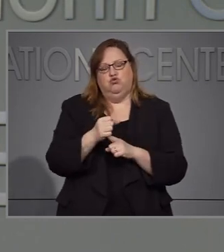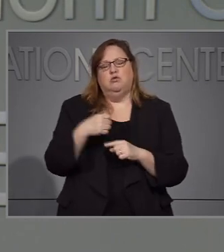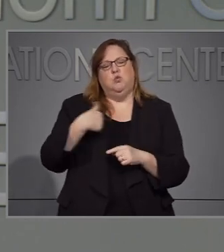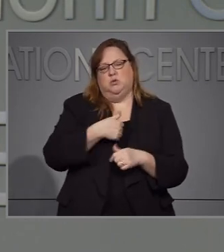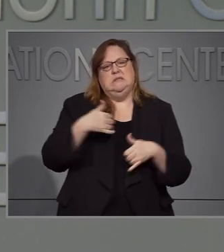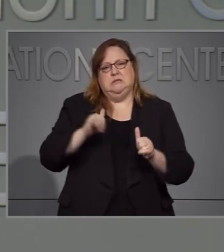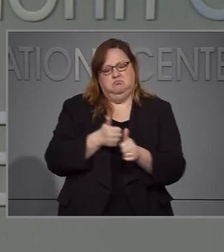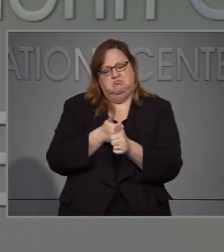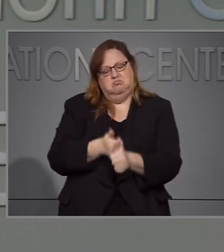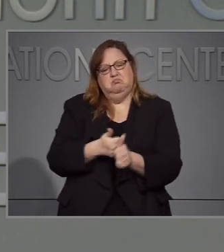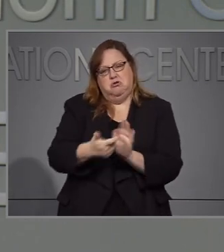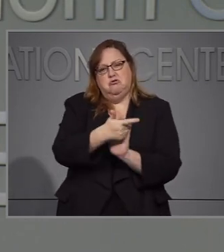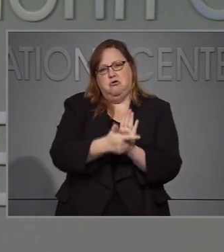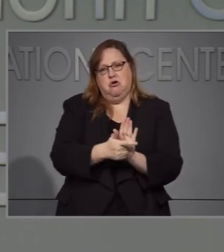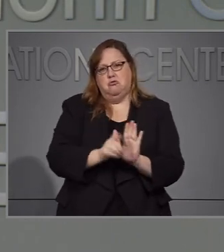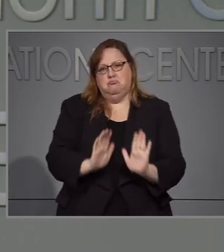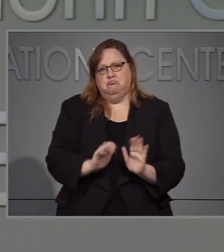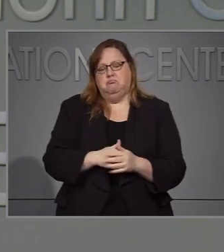Next question, please.